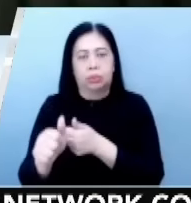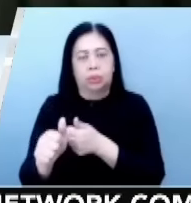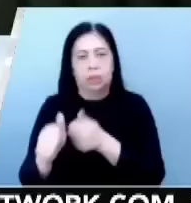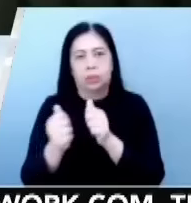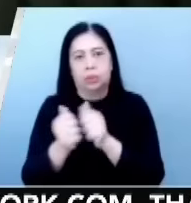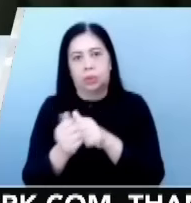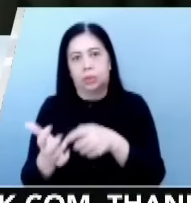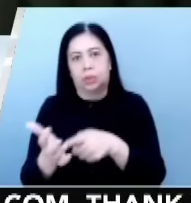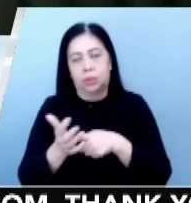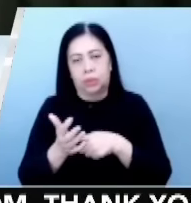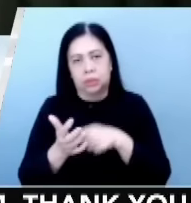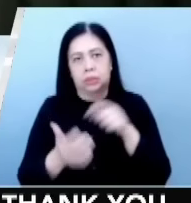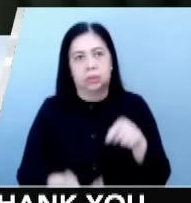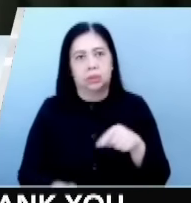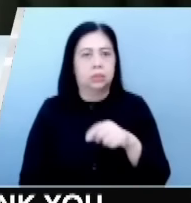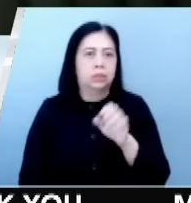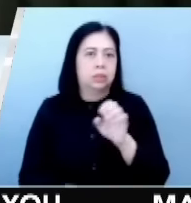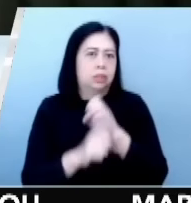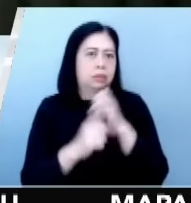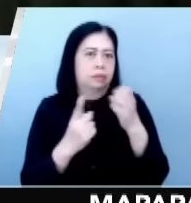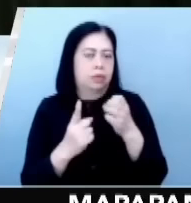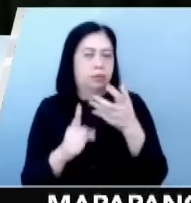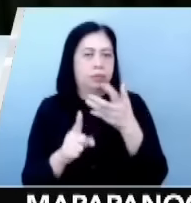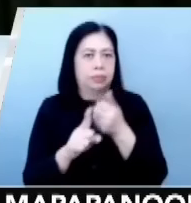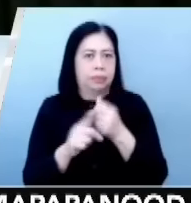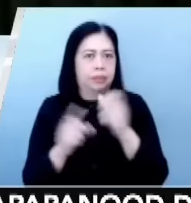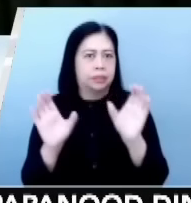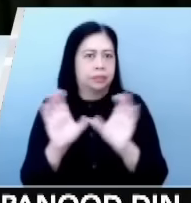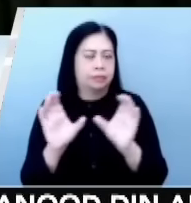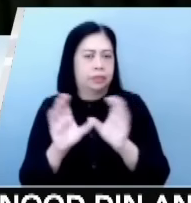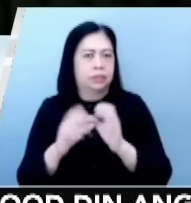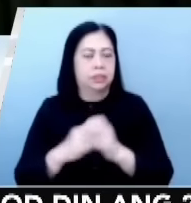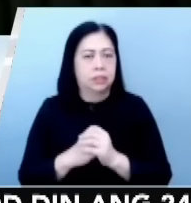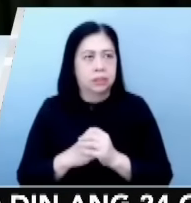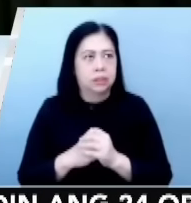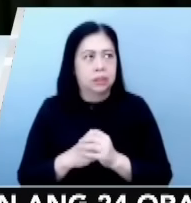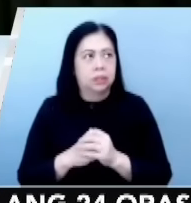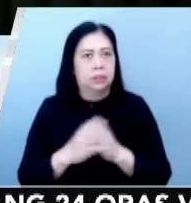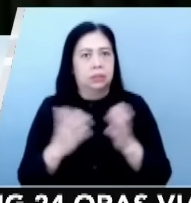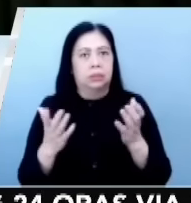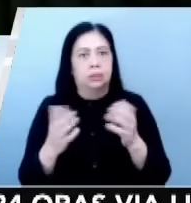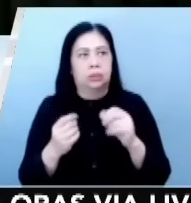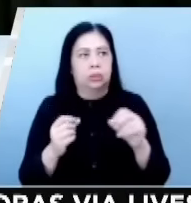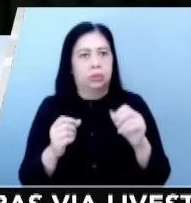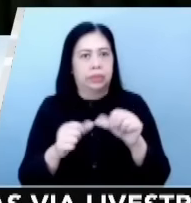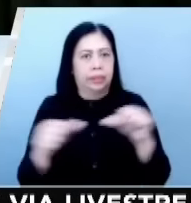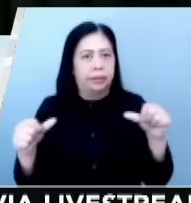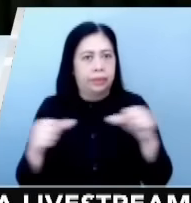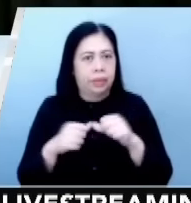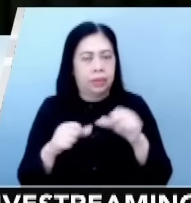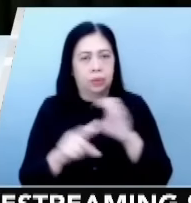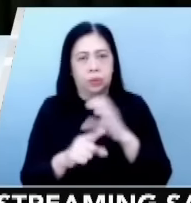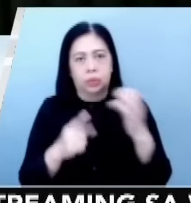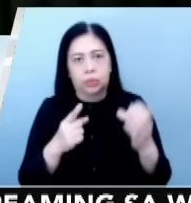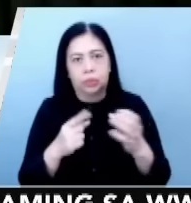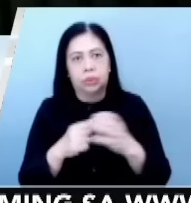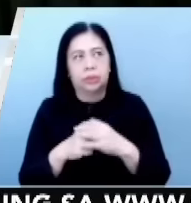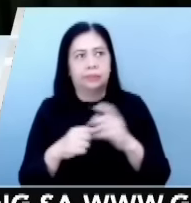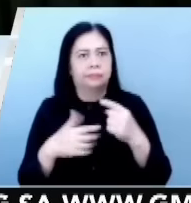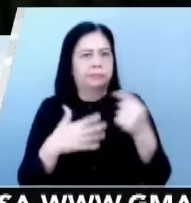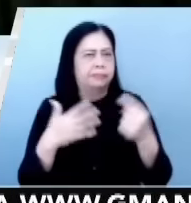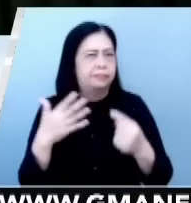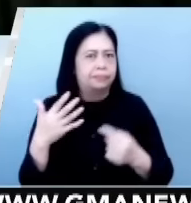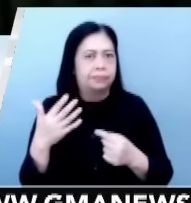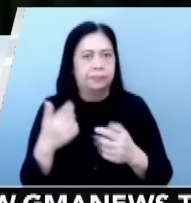the environmental compliance certificate, compliance with the area clearance conditions, and